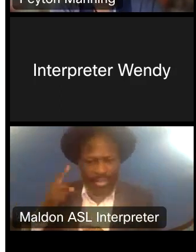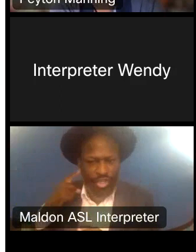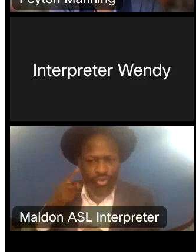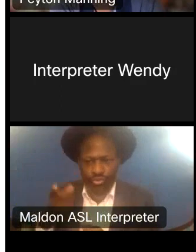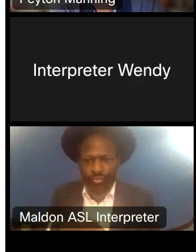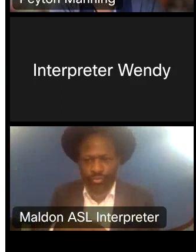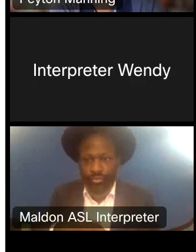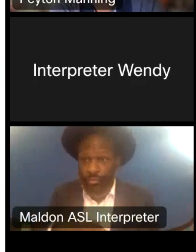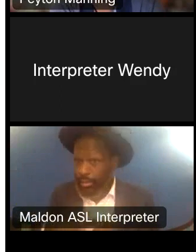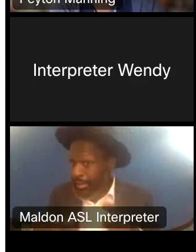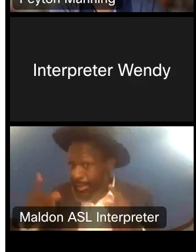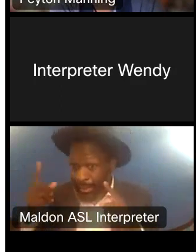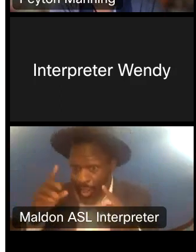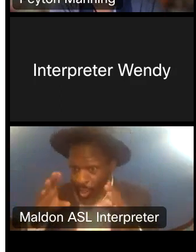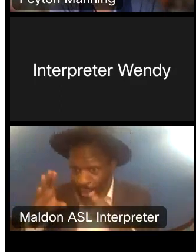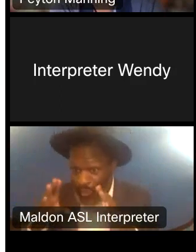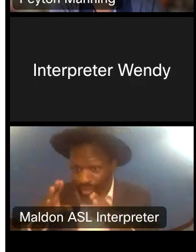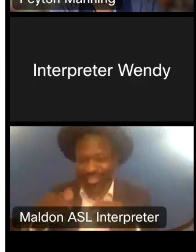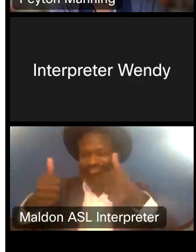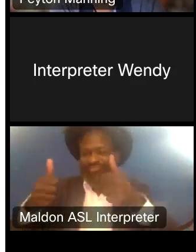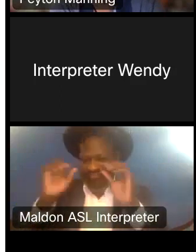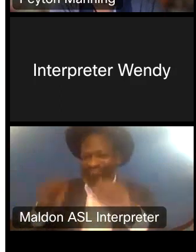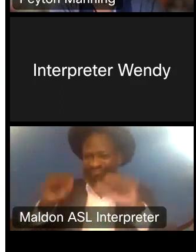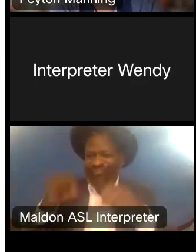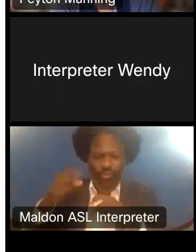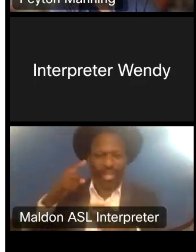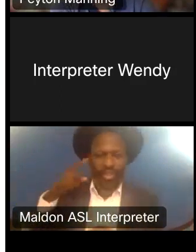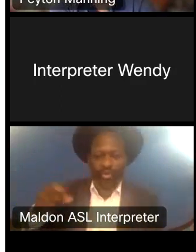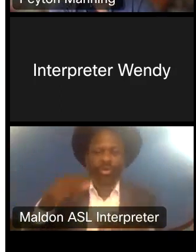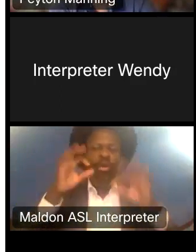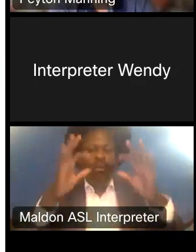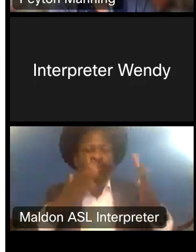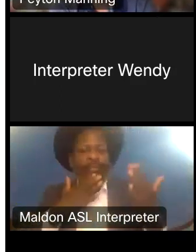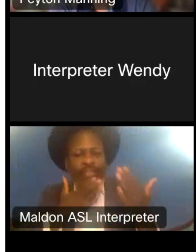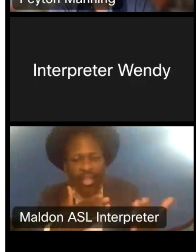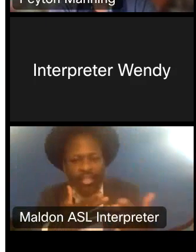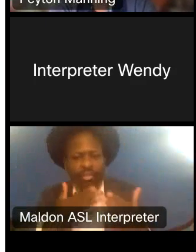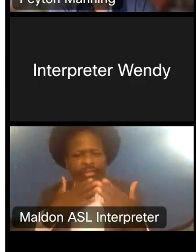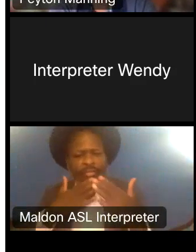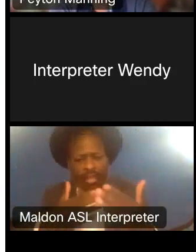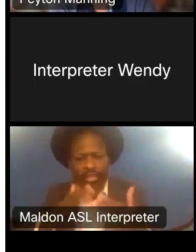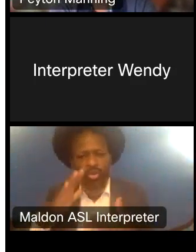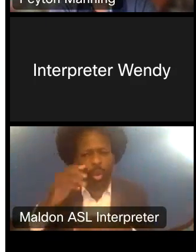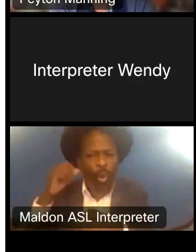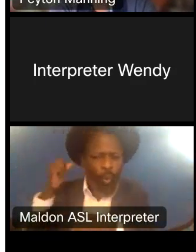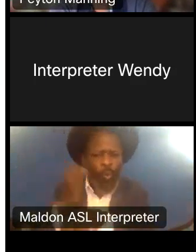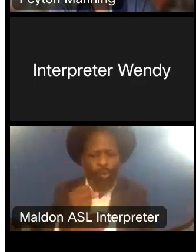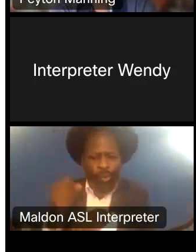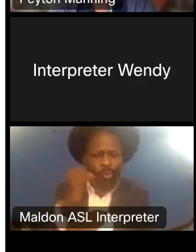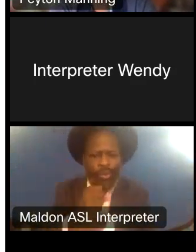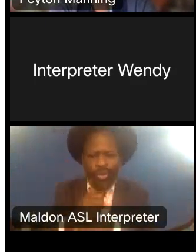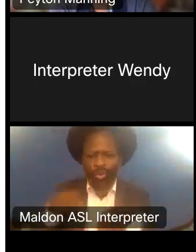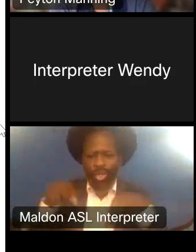Maybe not. Hello? Yep, we got Okay. you. Thank you, and thank you for your hard work on this so far. I'm